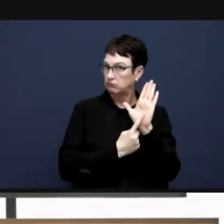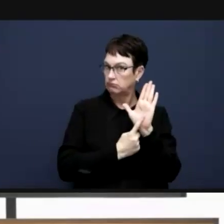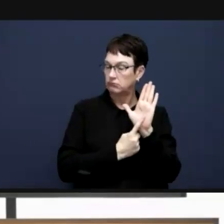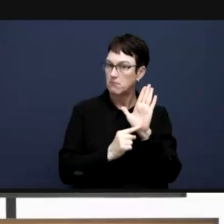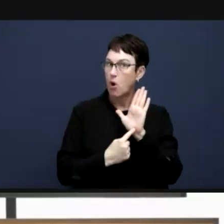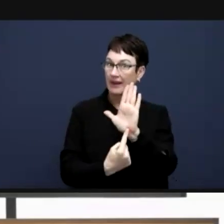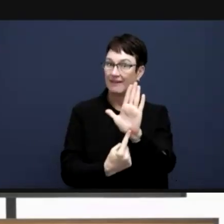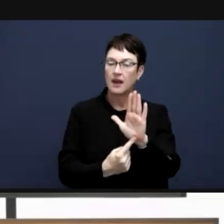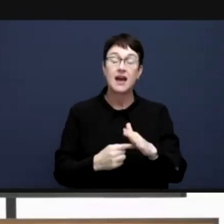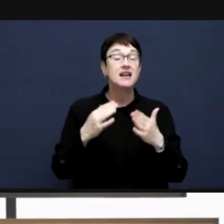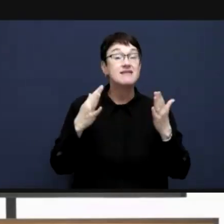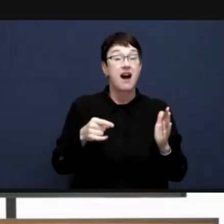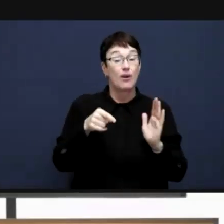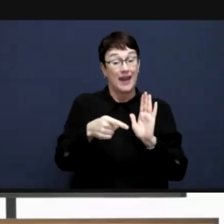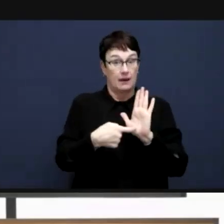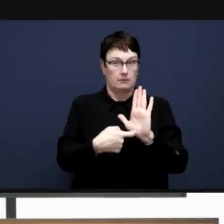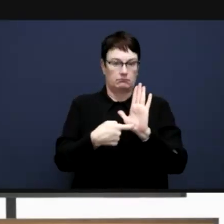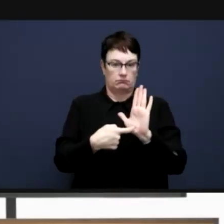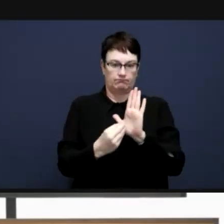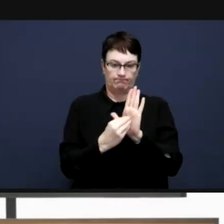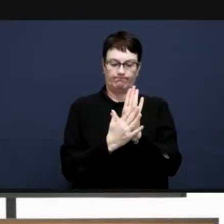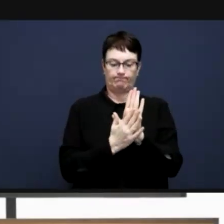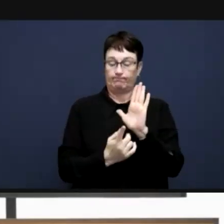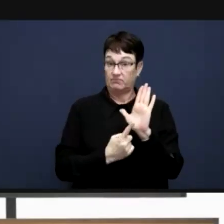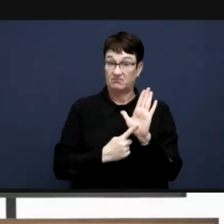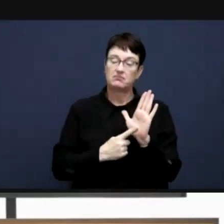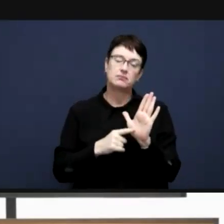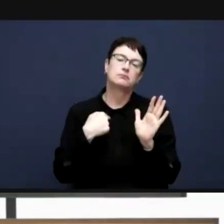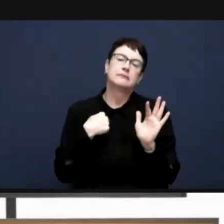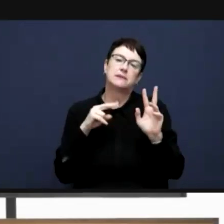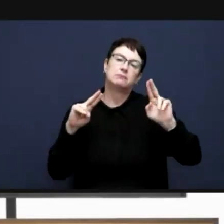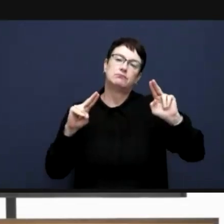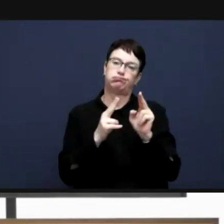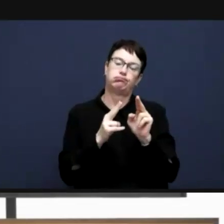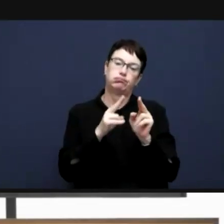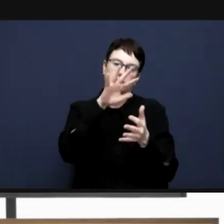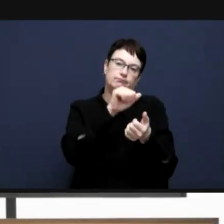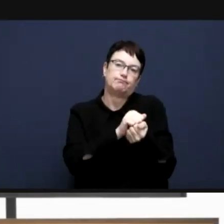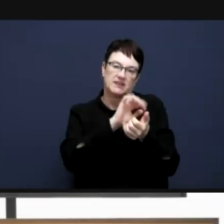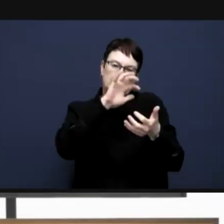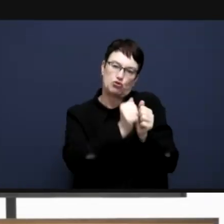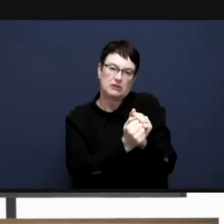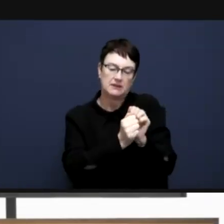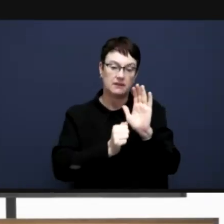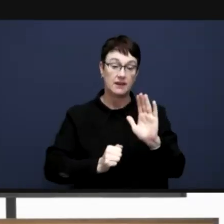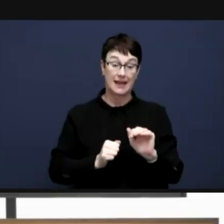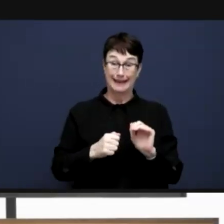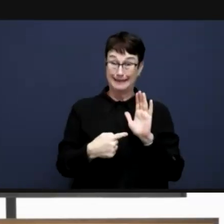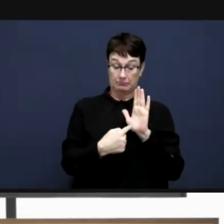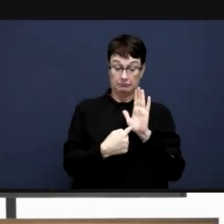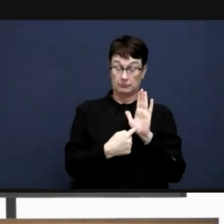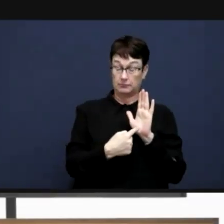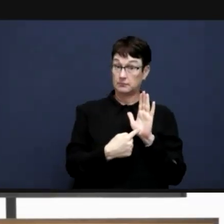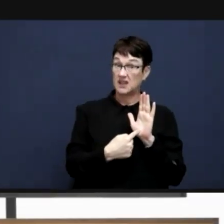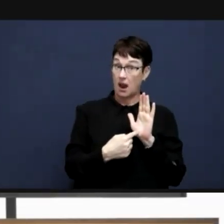the requirement says, and it's a simplified version of the standard, that if support service provides documentation, it must